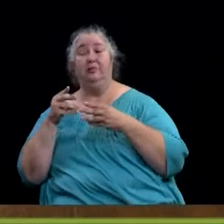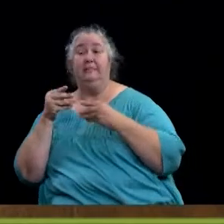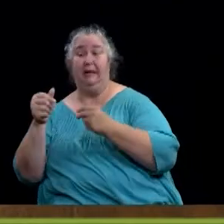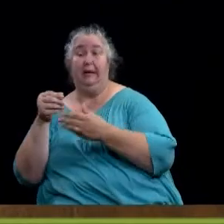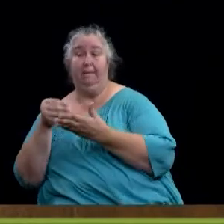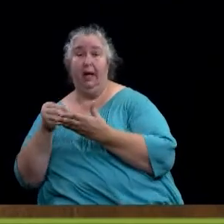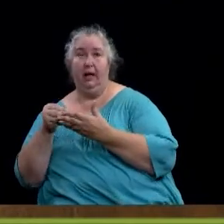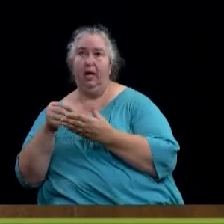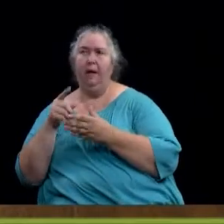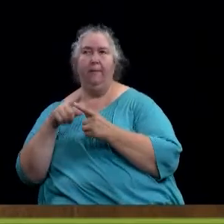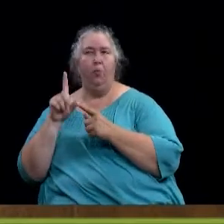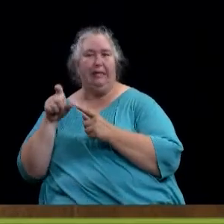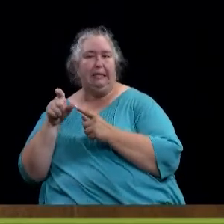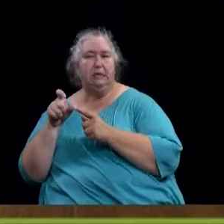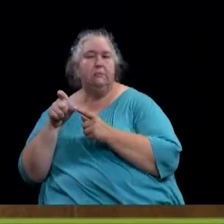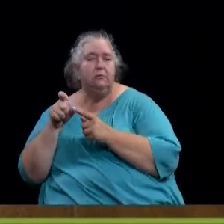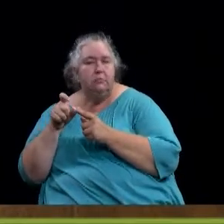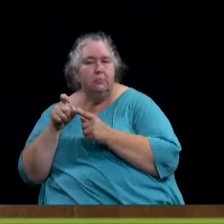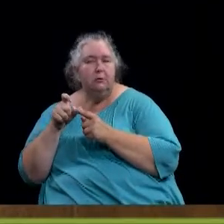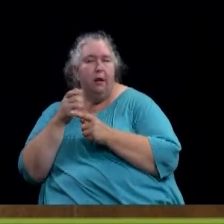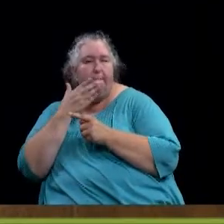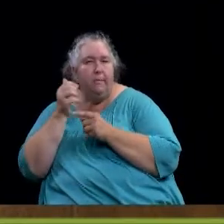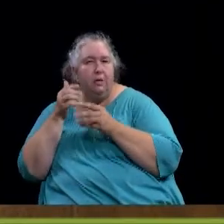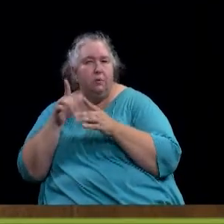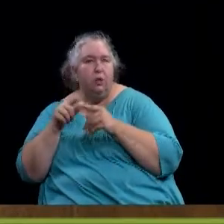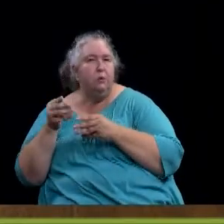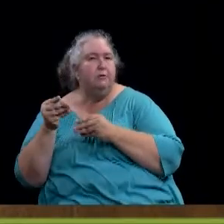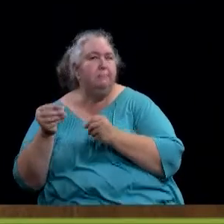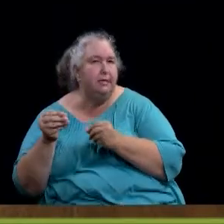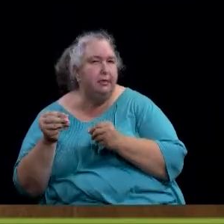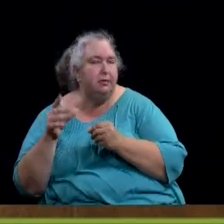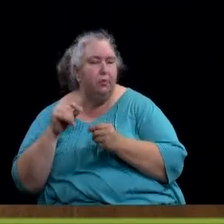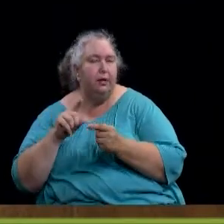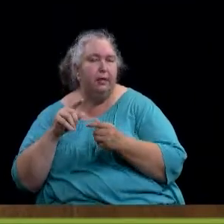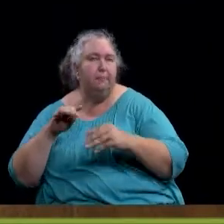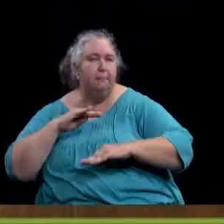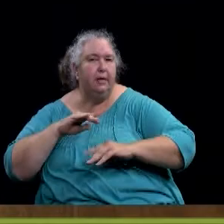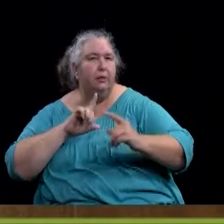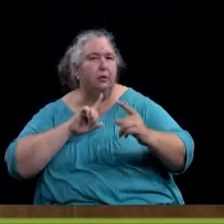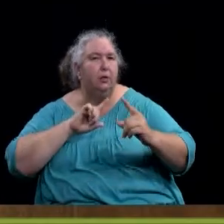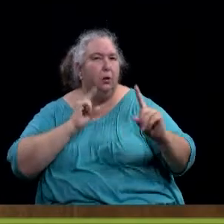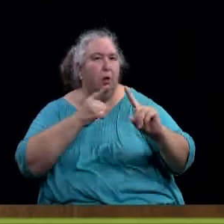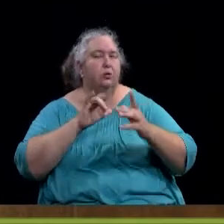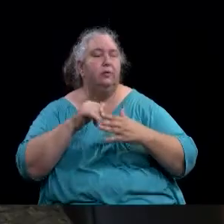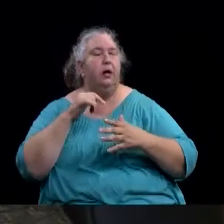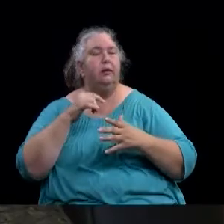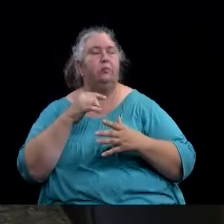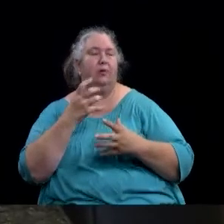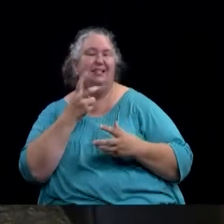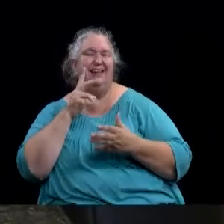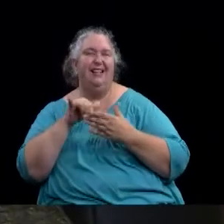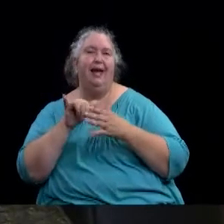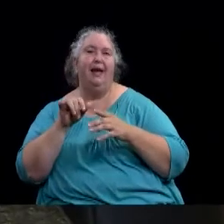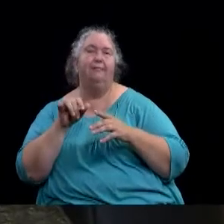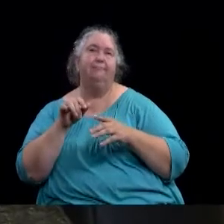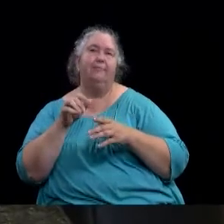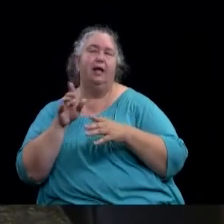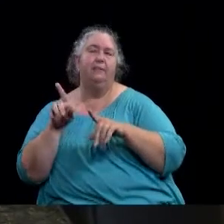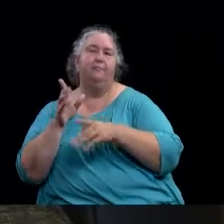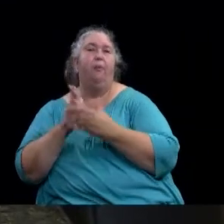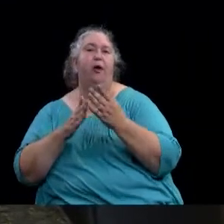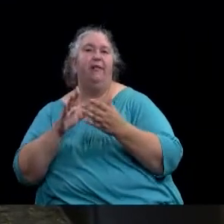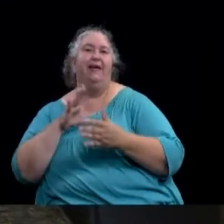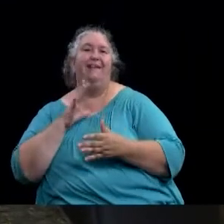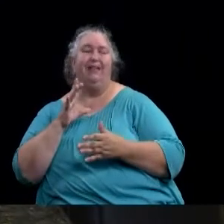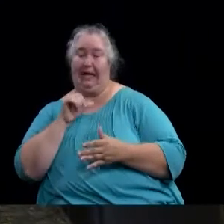could be met. And so I would love to see that as part of the informal report as well. Yes, sir. Thank you. Thank you so